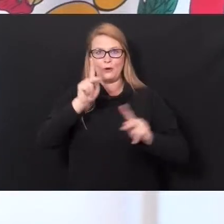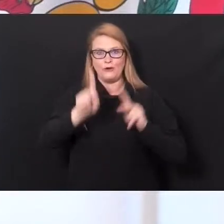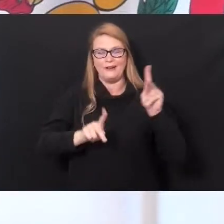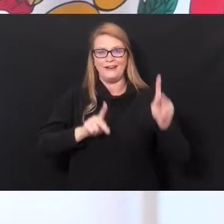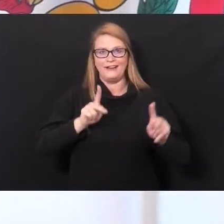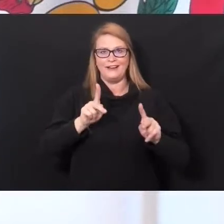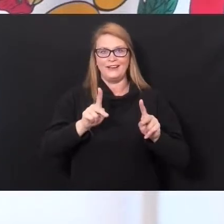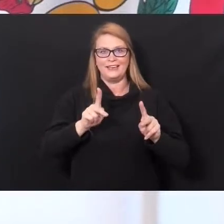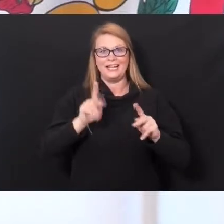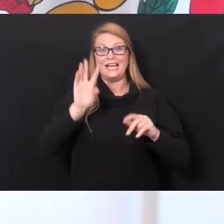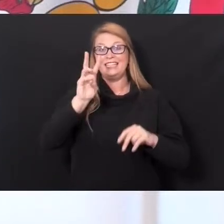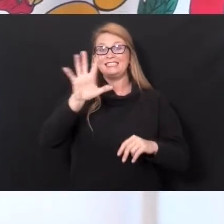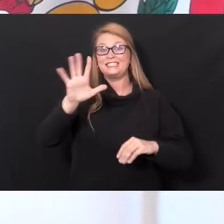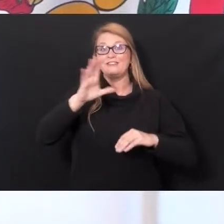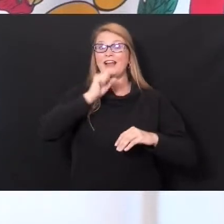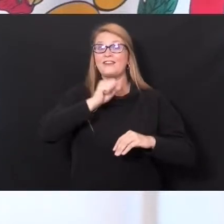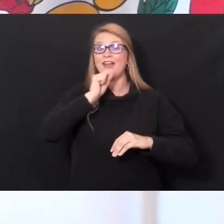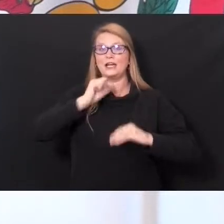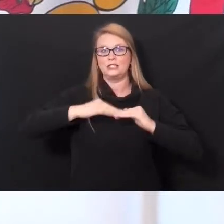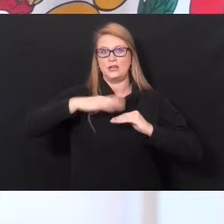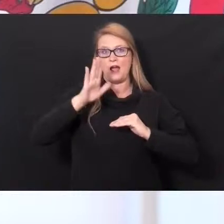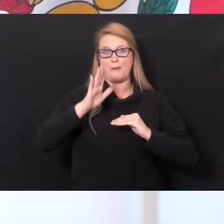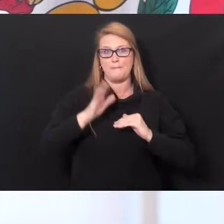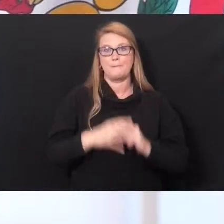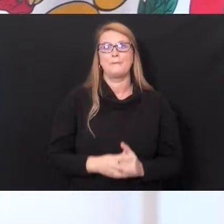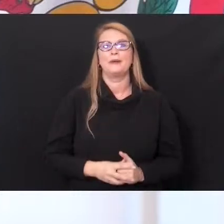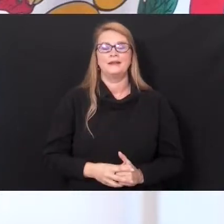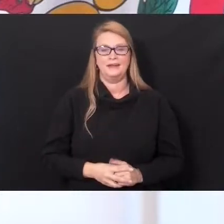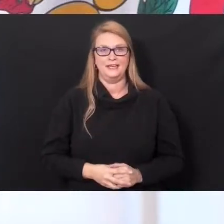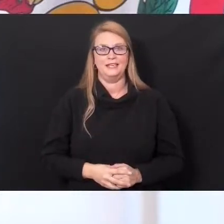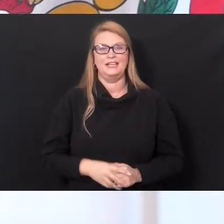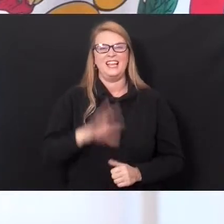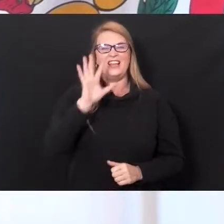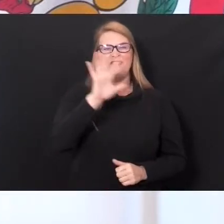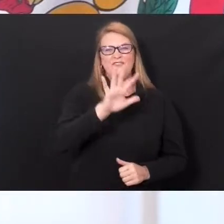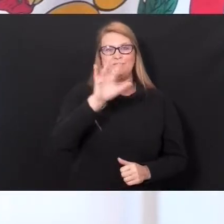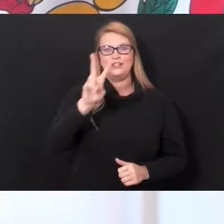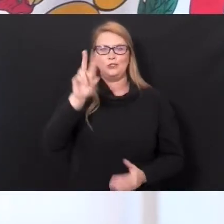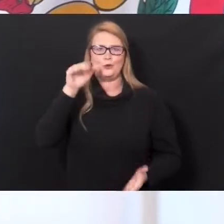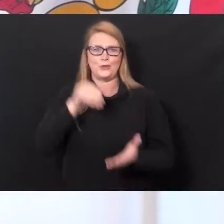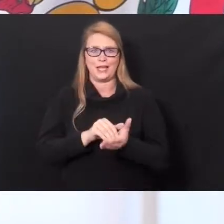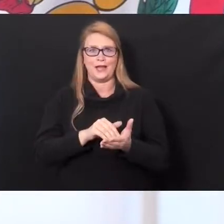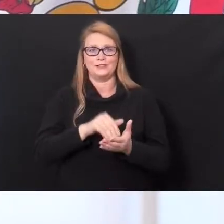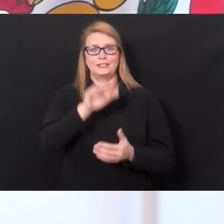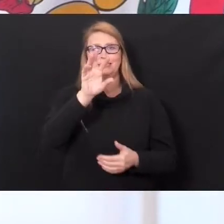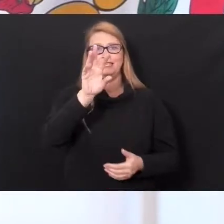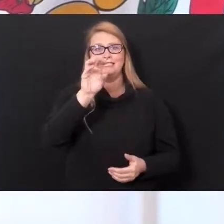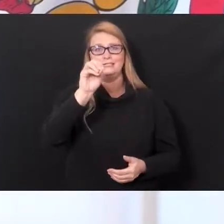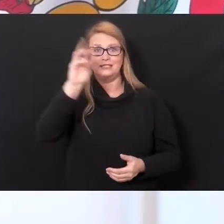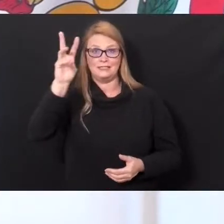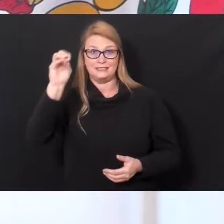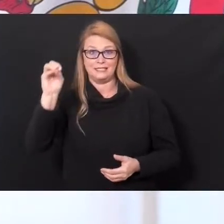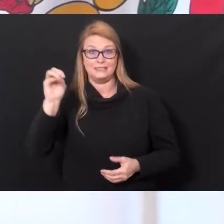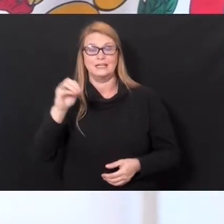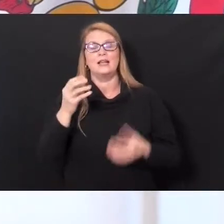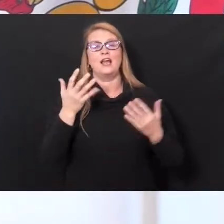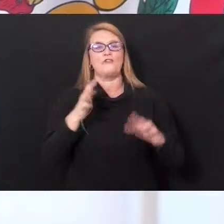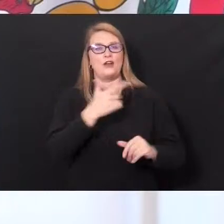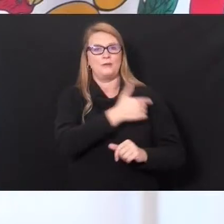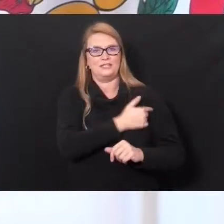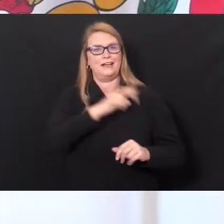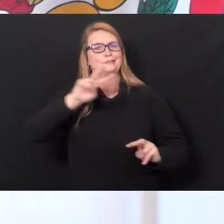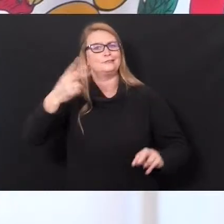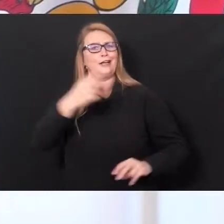in 65 years of age and older, and 52,060 of them have been vaccinated and got their